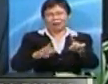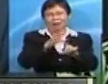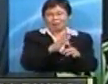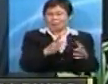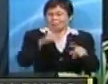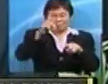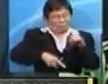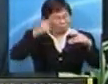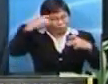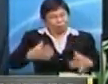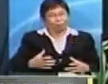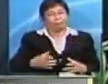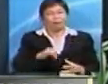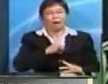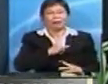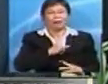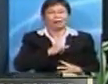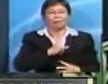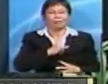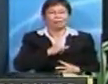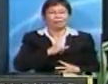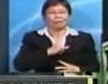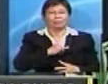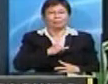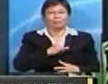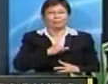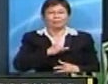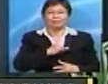discount. I can only base on what I've informed you in my PCs.